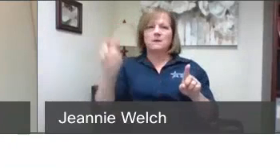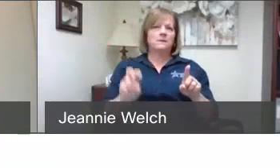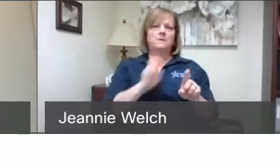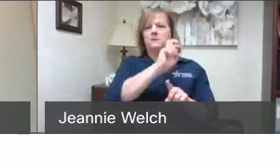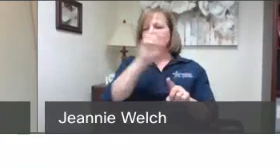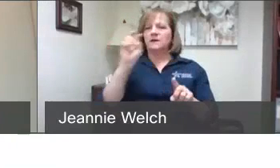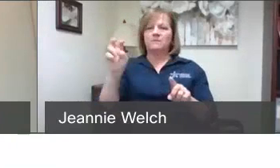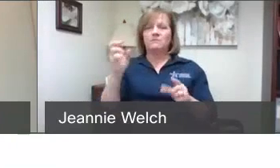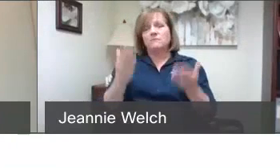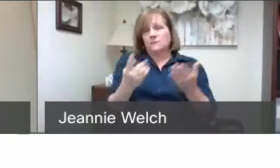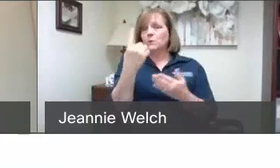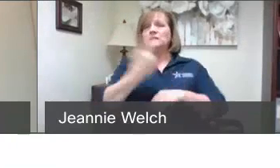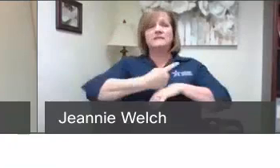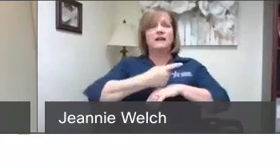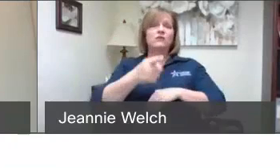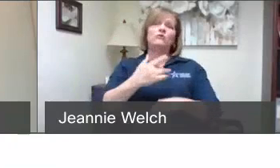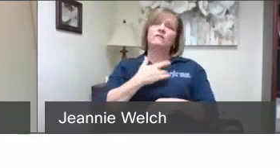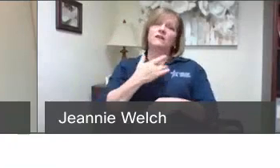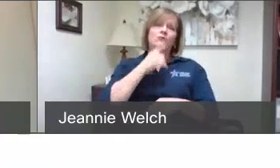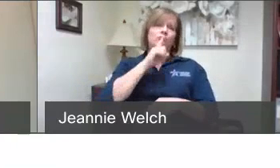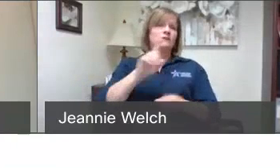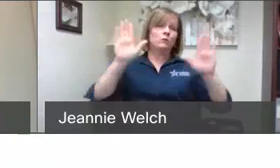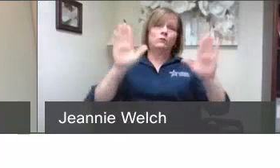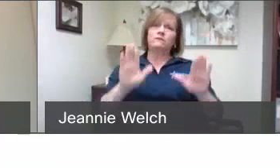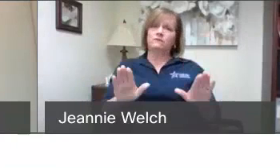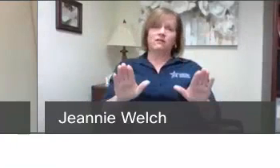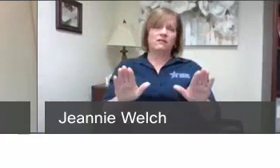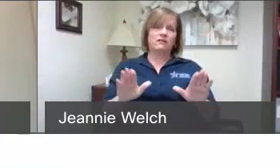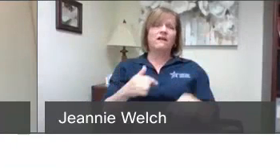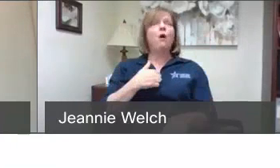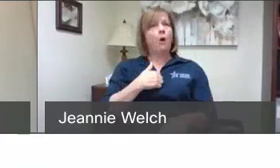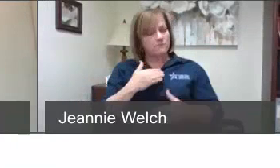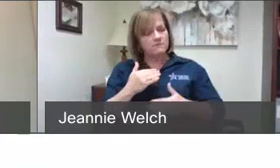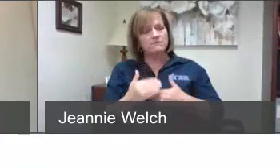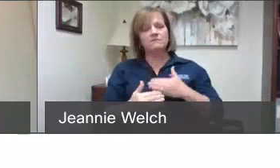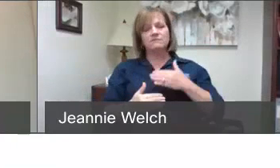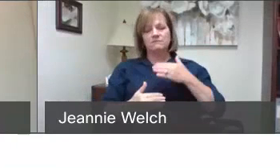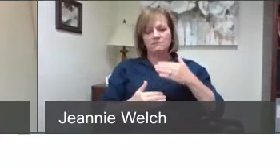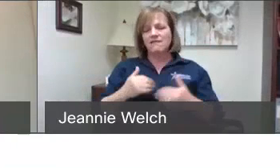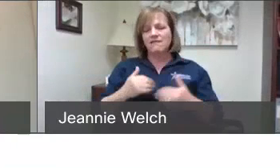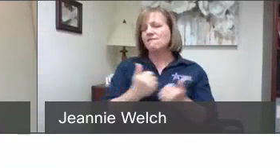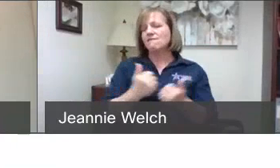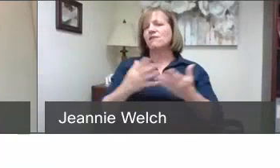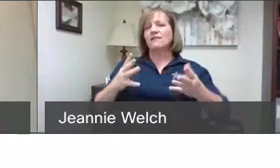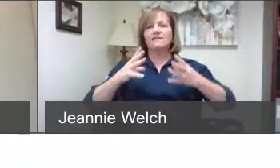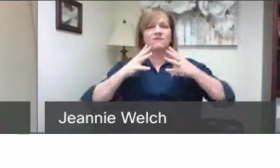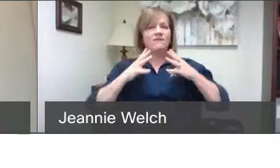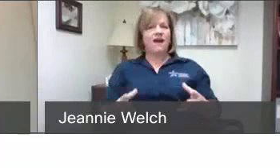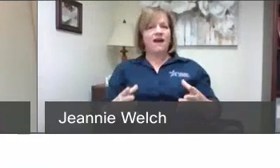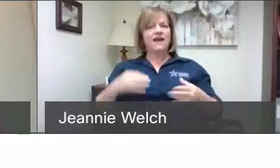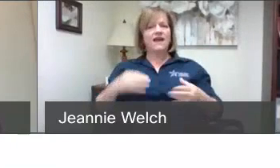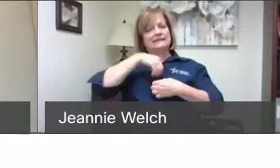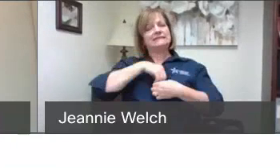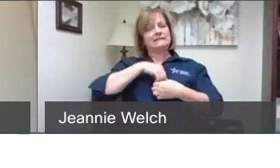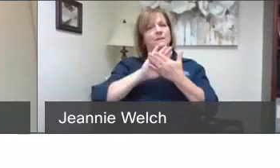one day you might feel really great, and feel like, oh, I'm progressing. Everything is fine. I've made peace. And